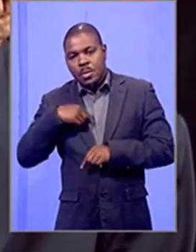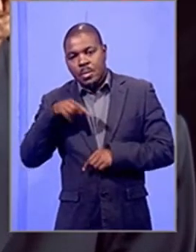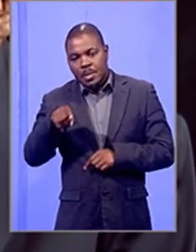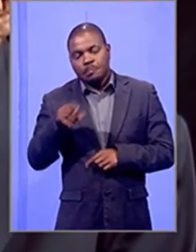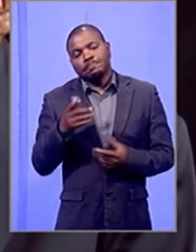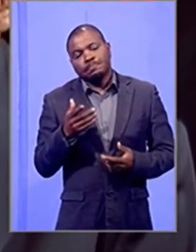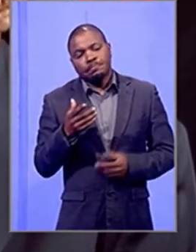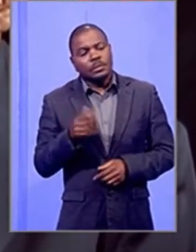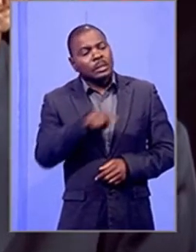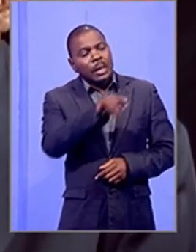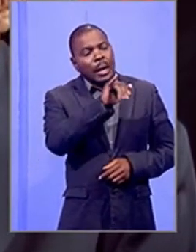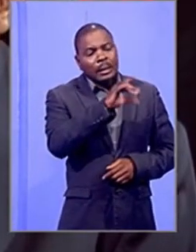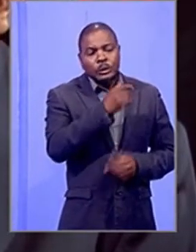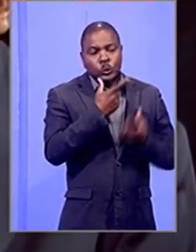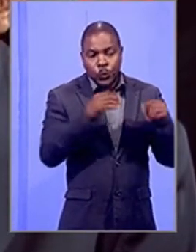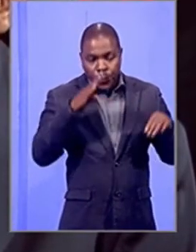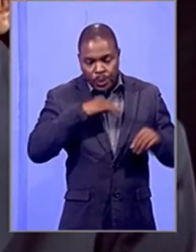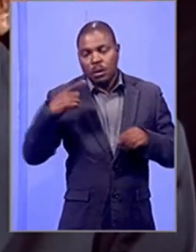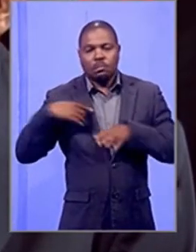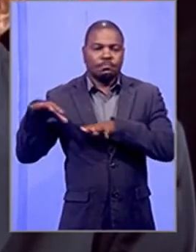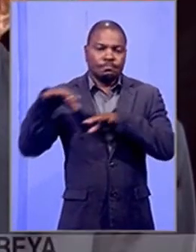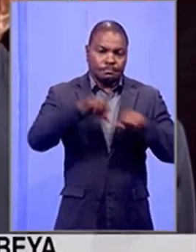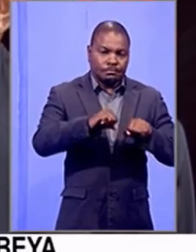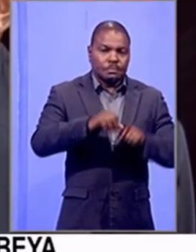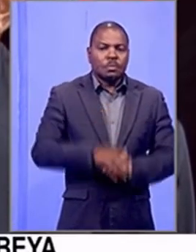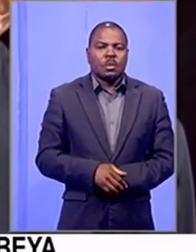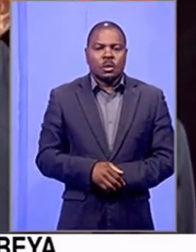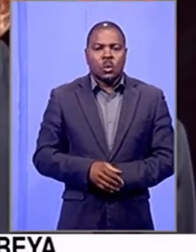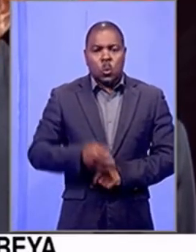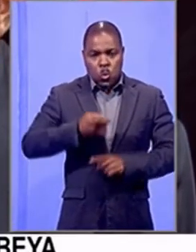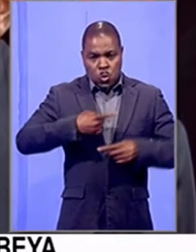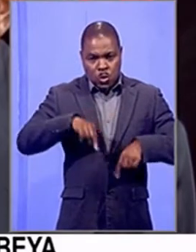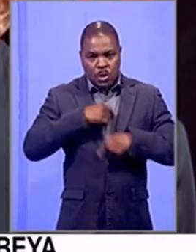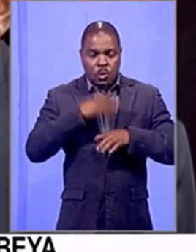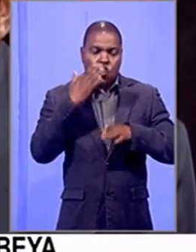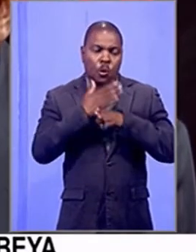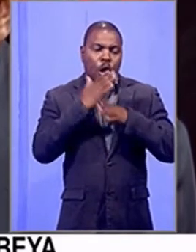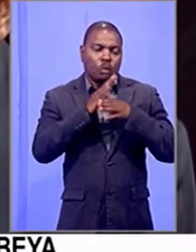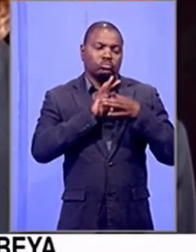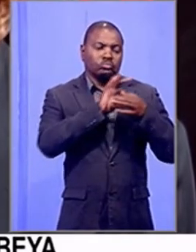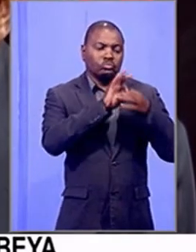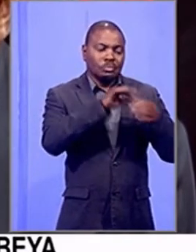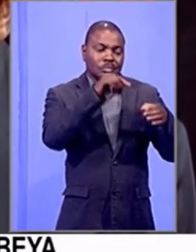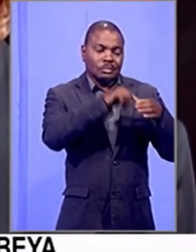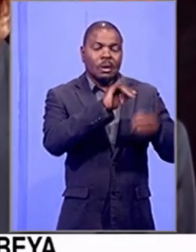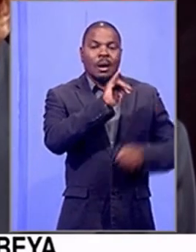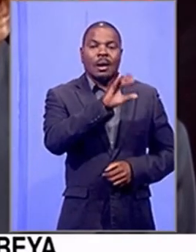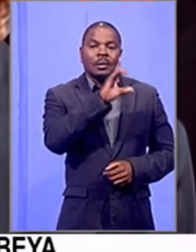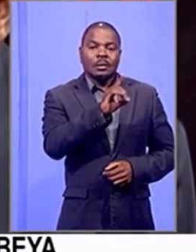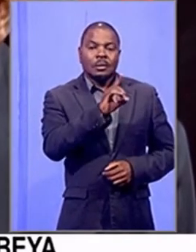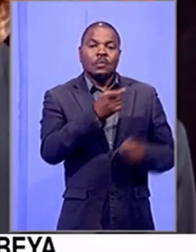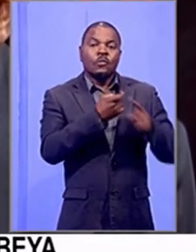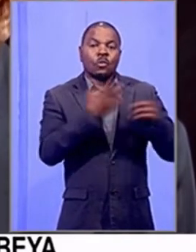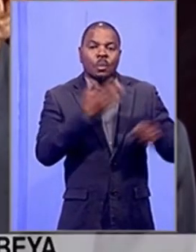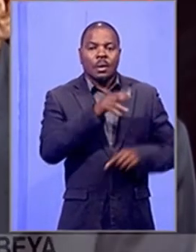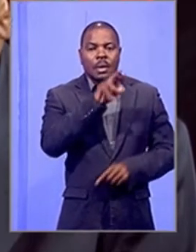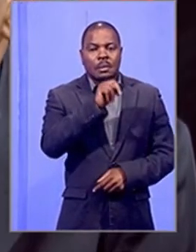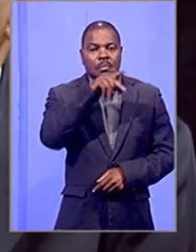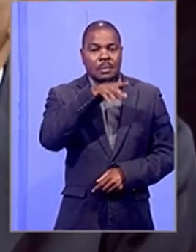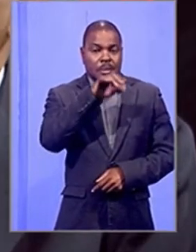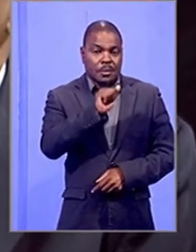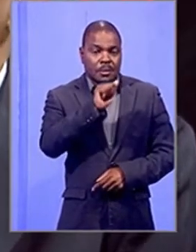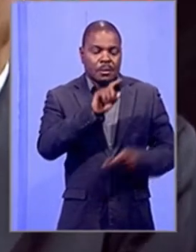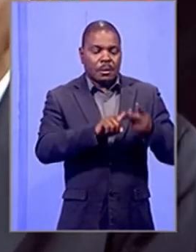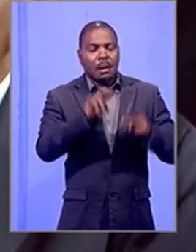ID is not handling. So we are working closely with the ID in the NPA and with